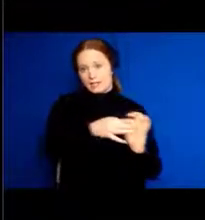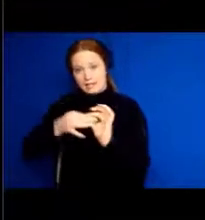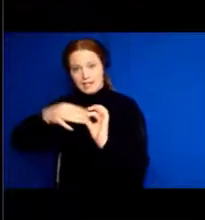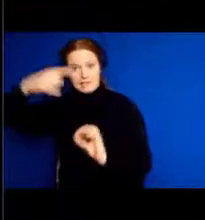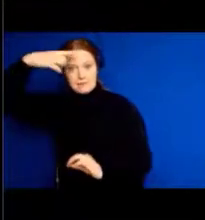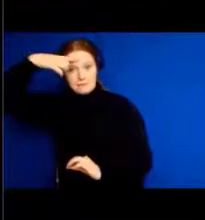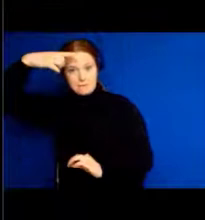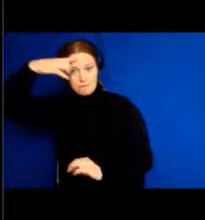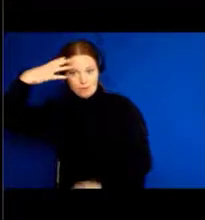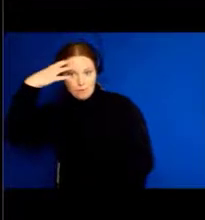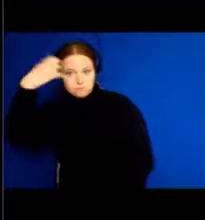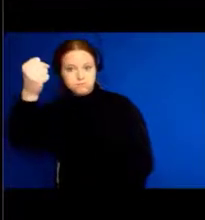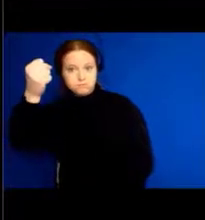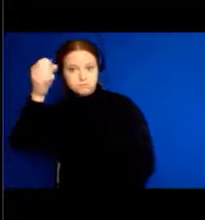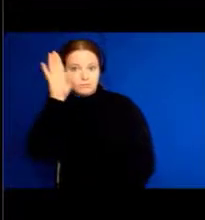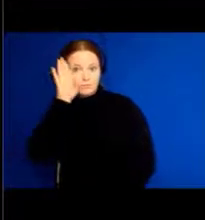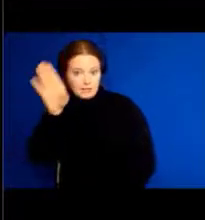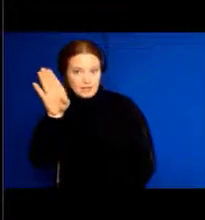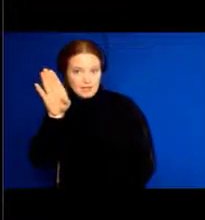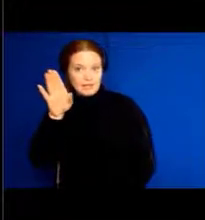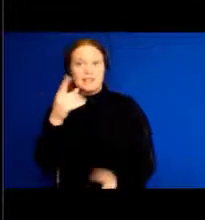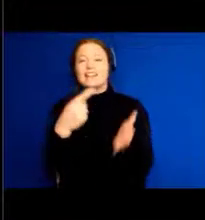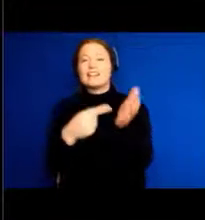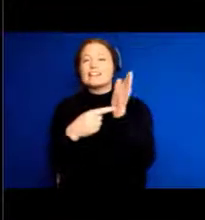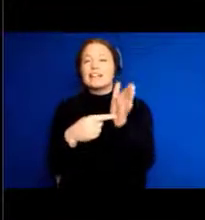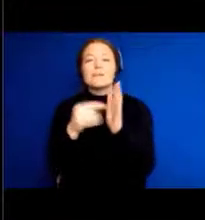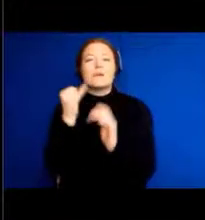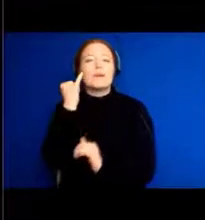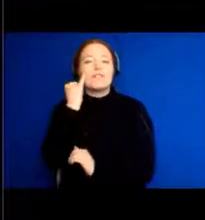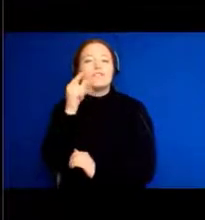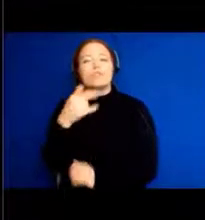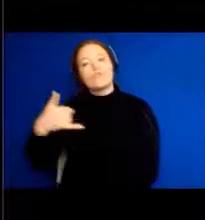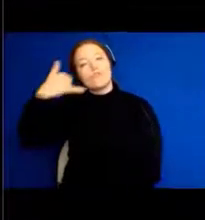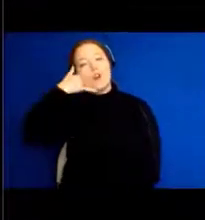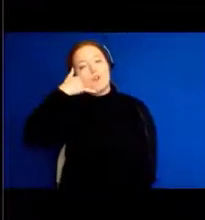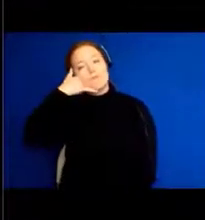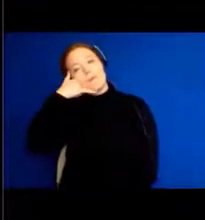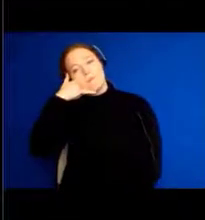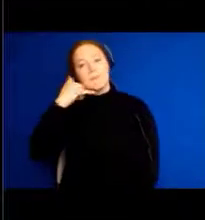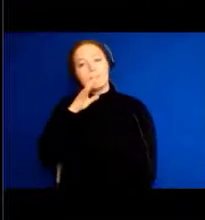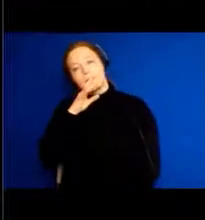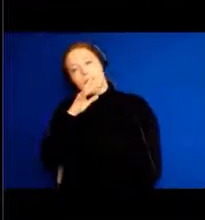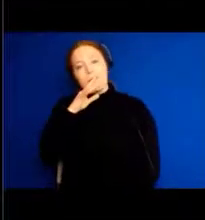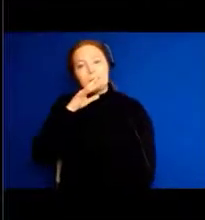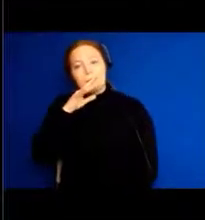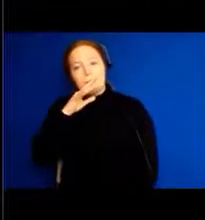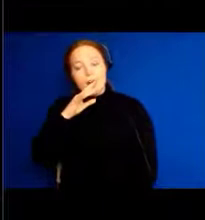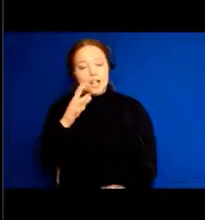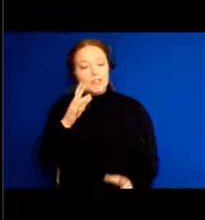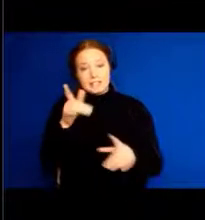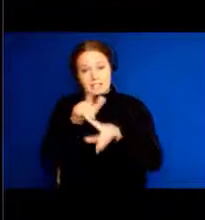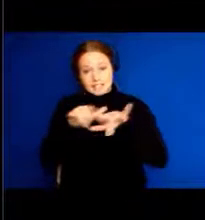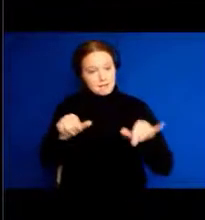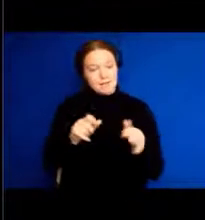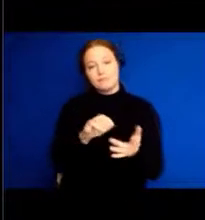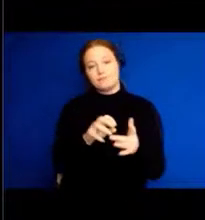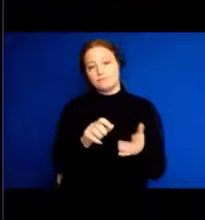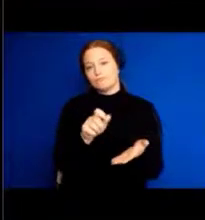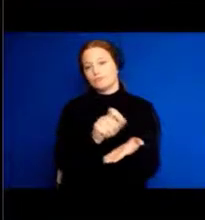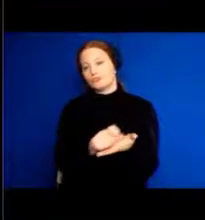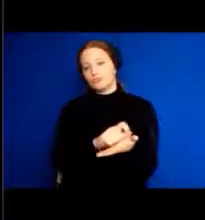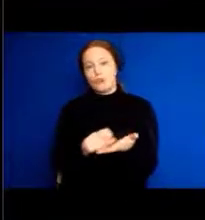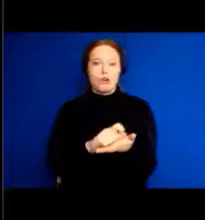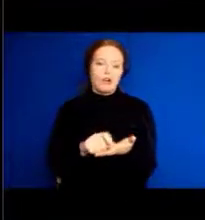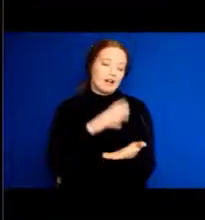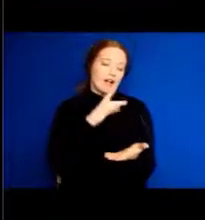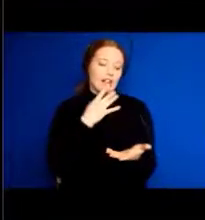if you don't, if your hands are idle. Those are kind of interesting just things to know about how we process and how